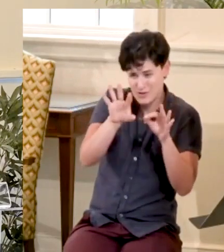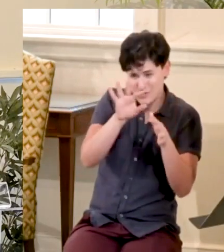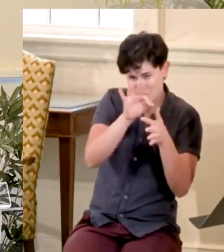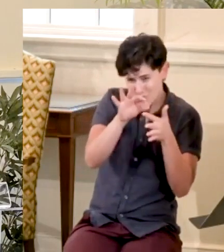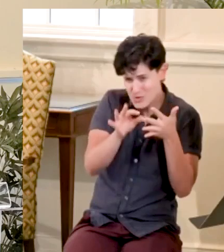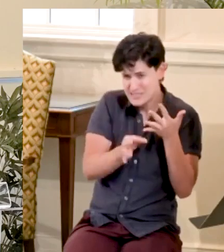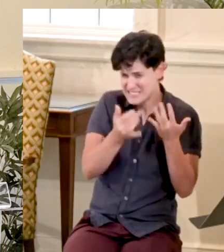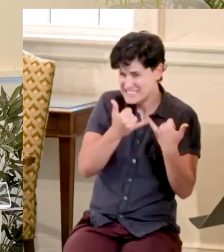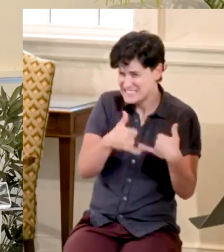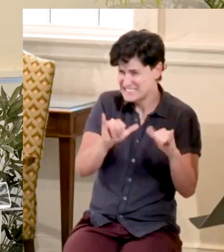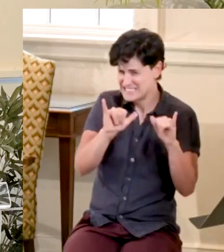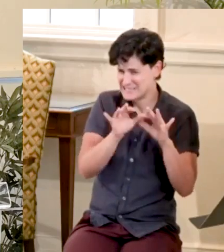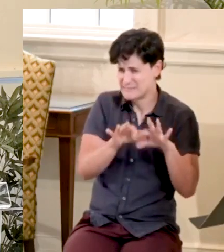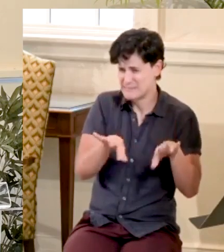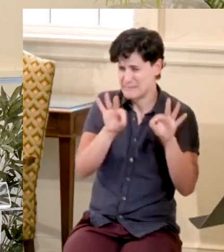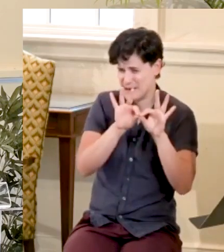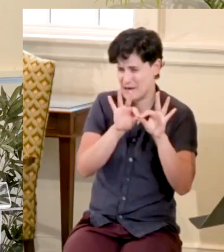There's a reason